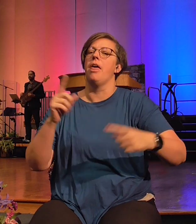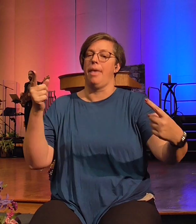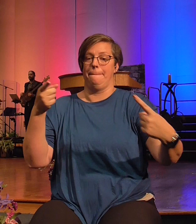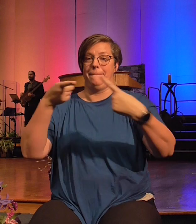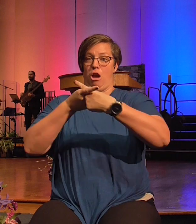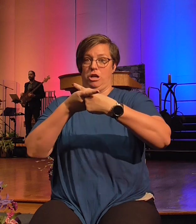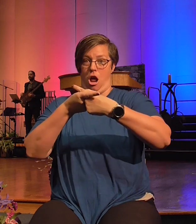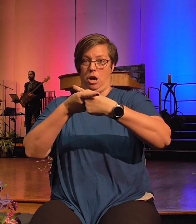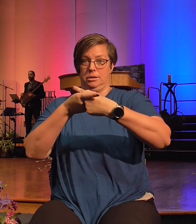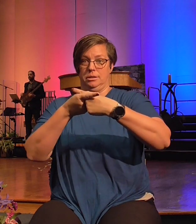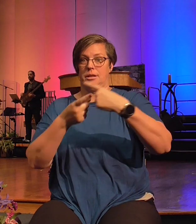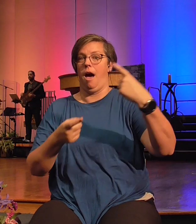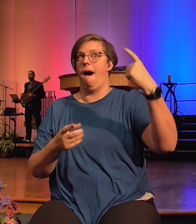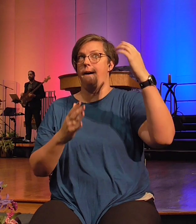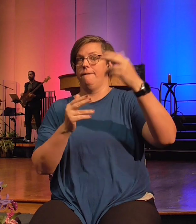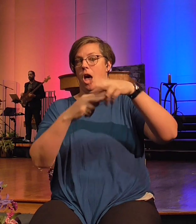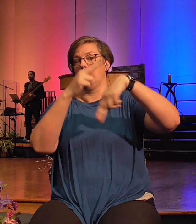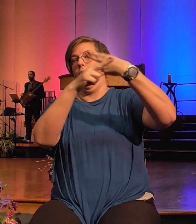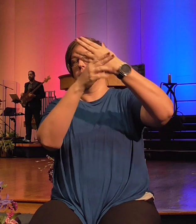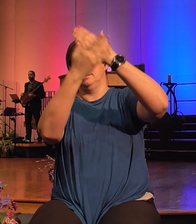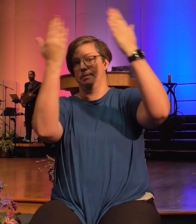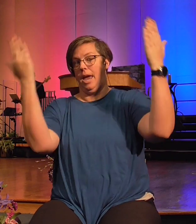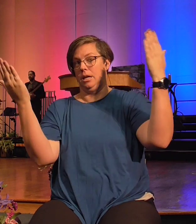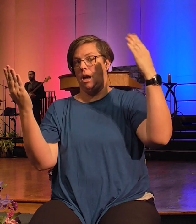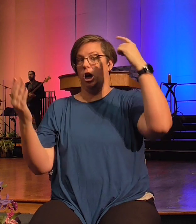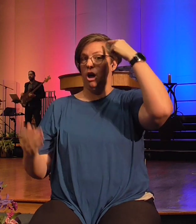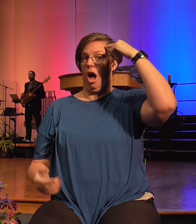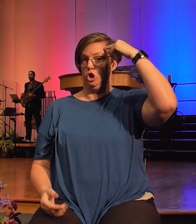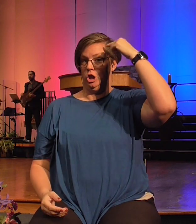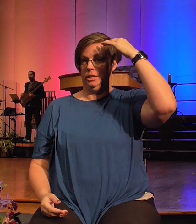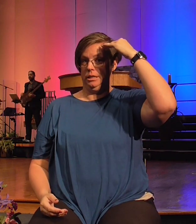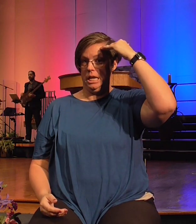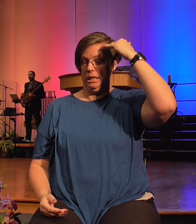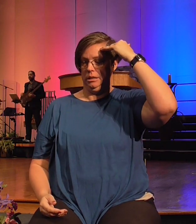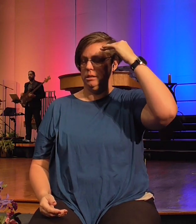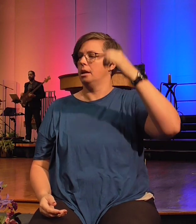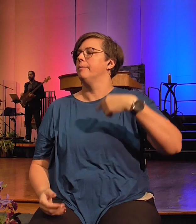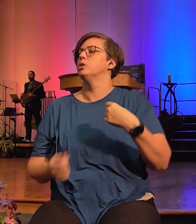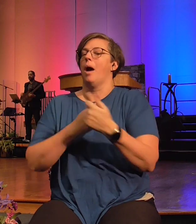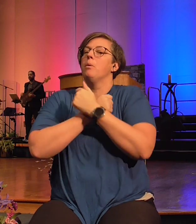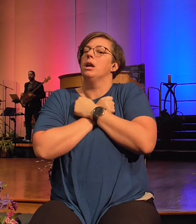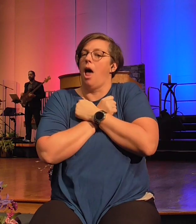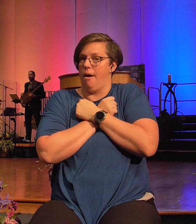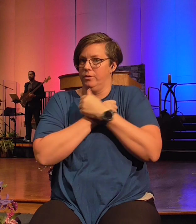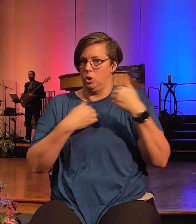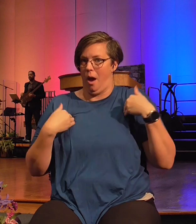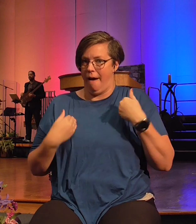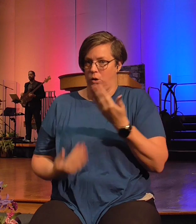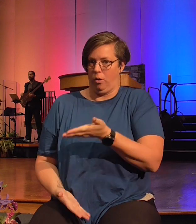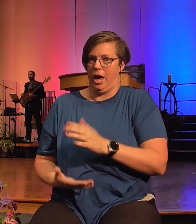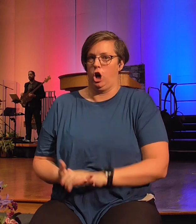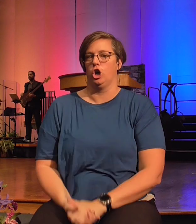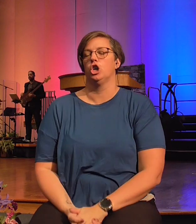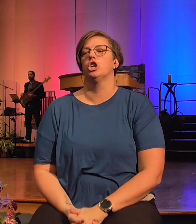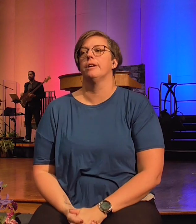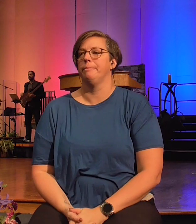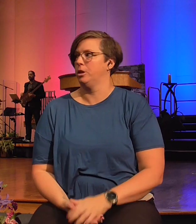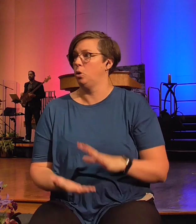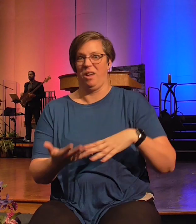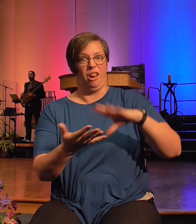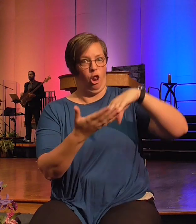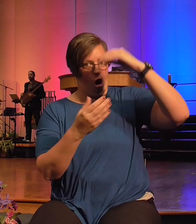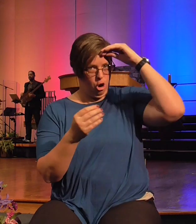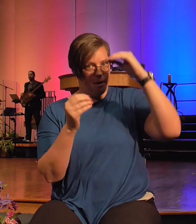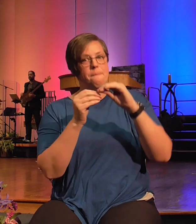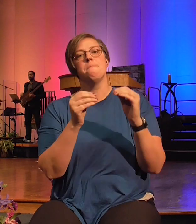going to be powerful. It's going to be wonderful. So I would love to have you there, and I'm going to be at the event center. All right, great. You can learn more about this class